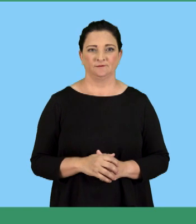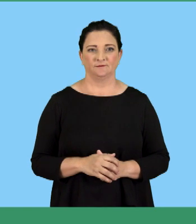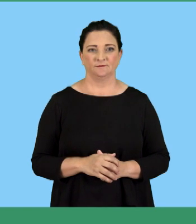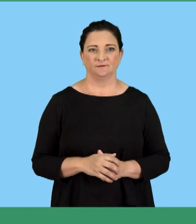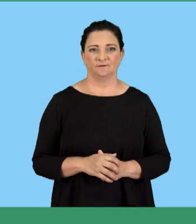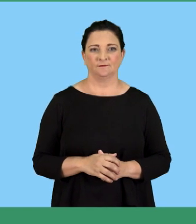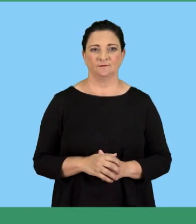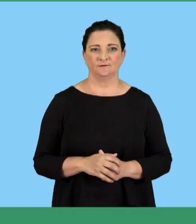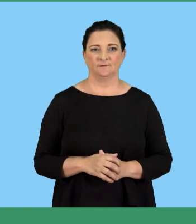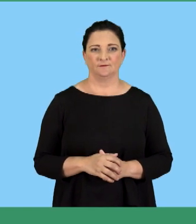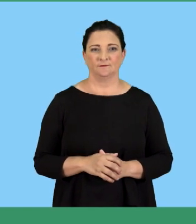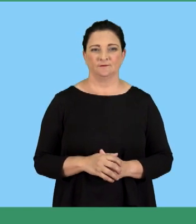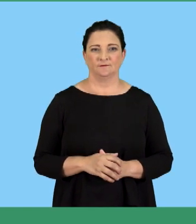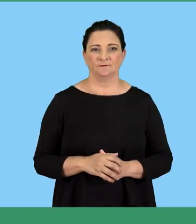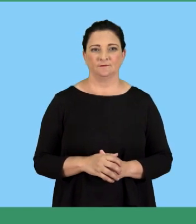for